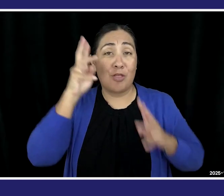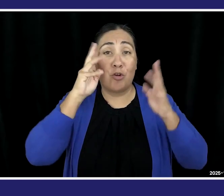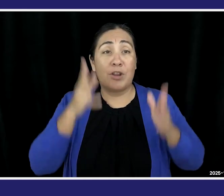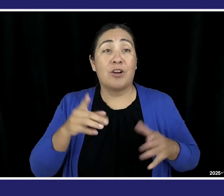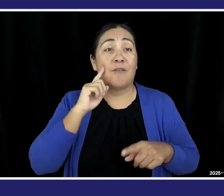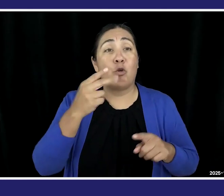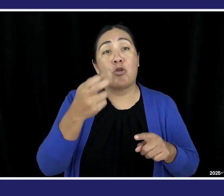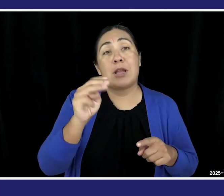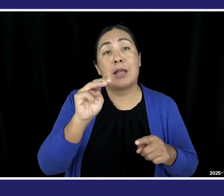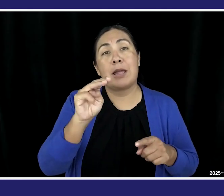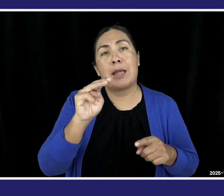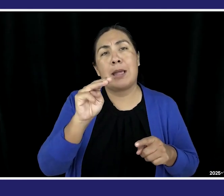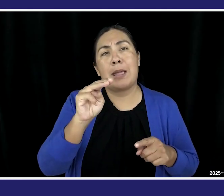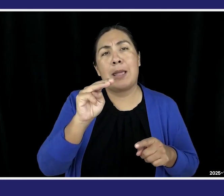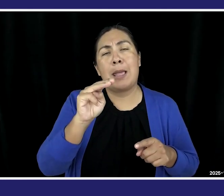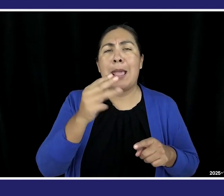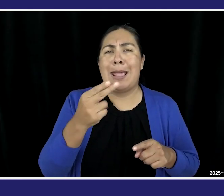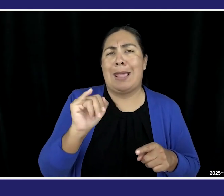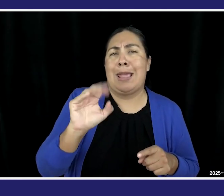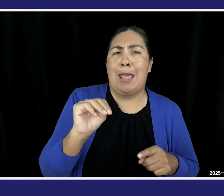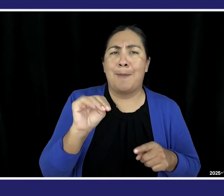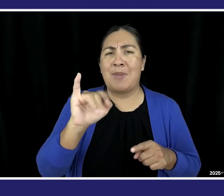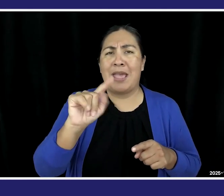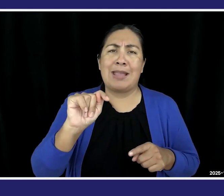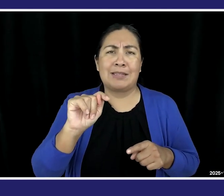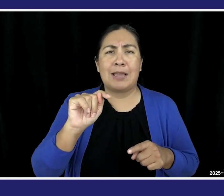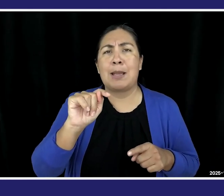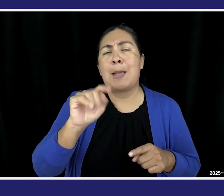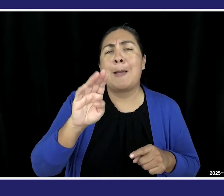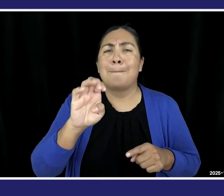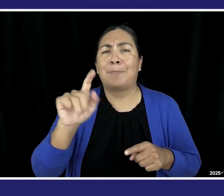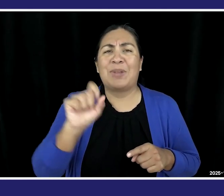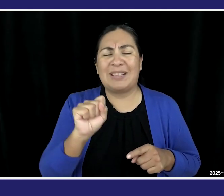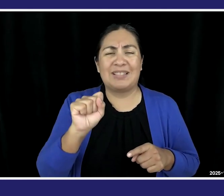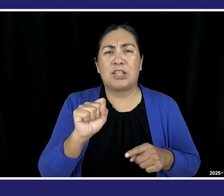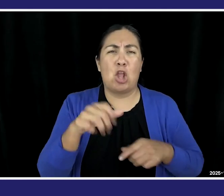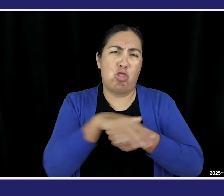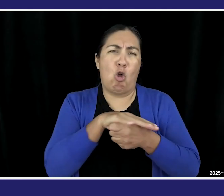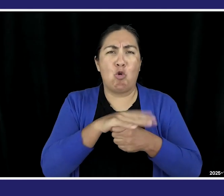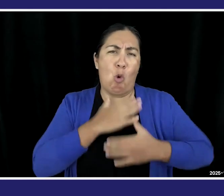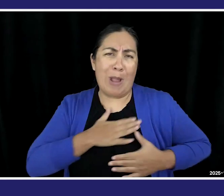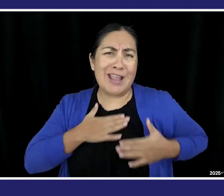the Him It Beats, a local entertainment and